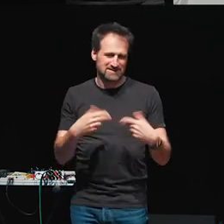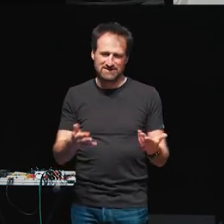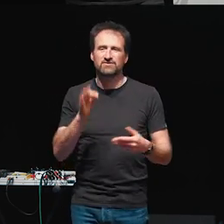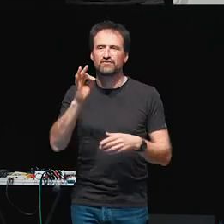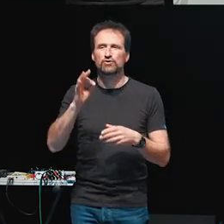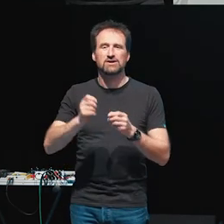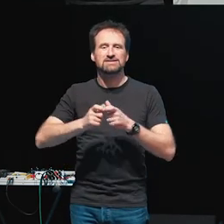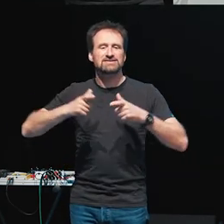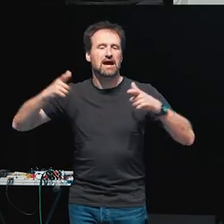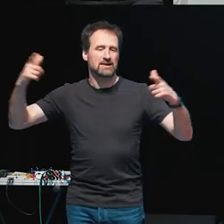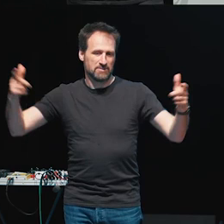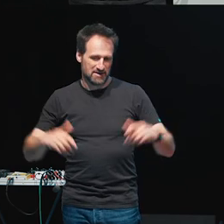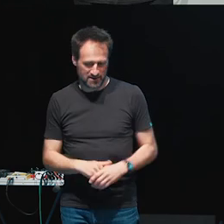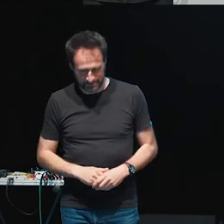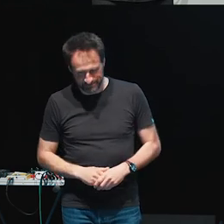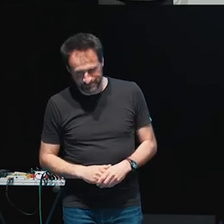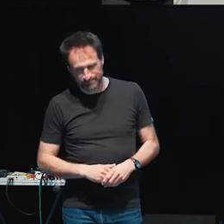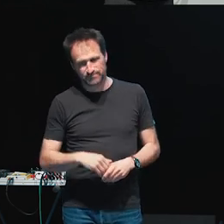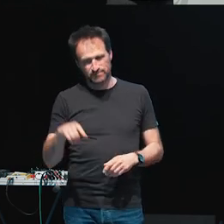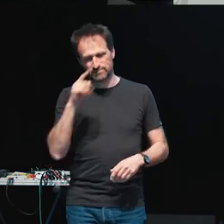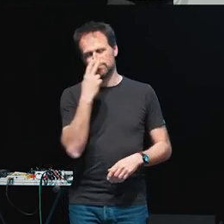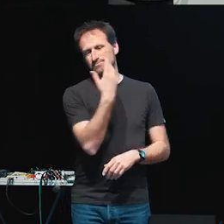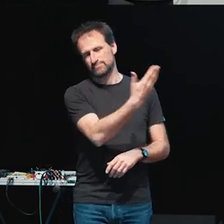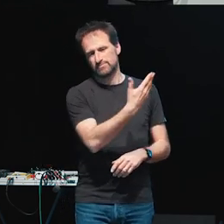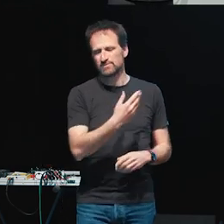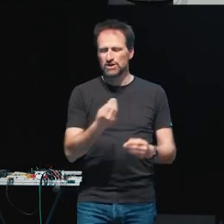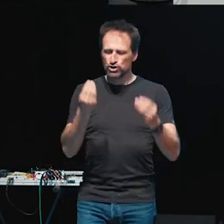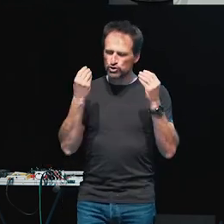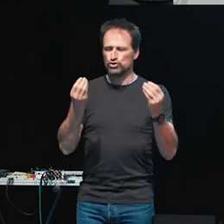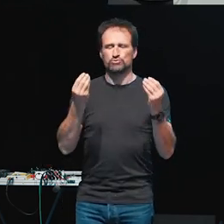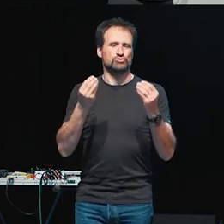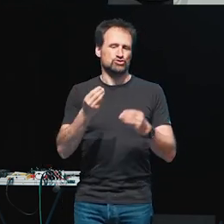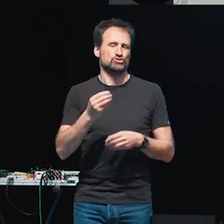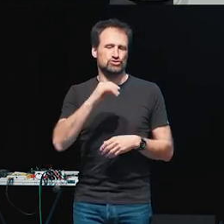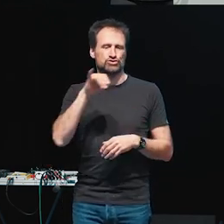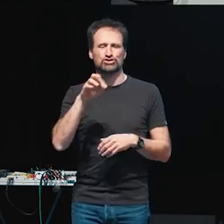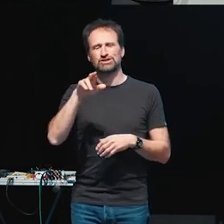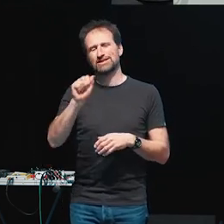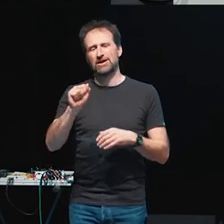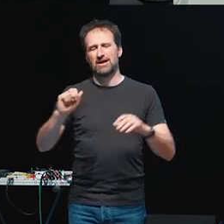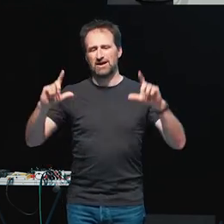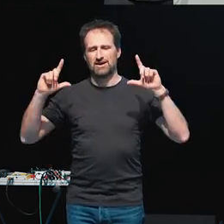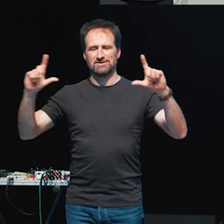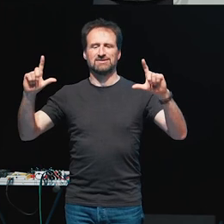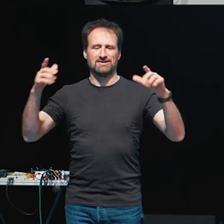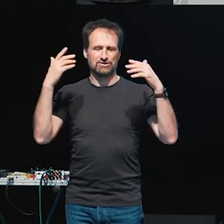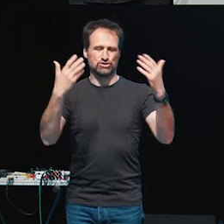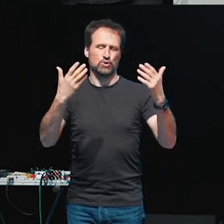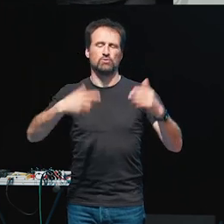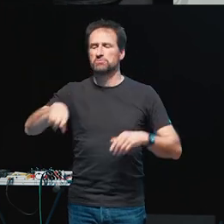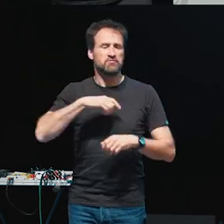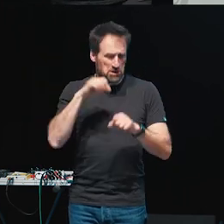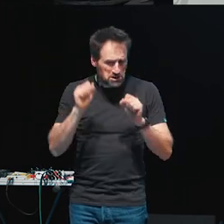So consider this a very, very typical Jira page. We, of course, can implement it as a